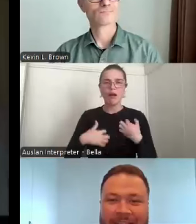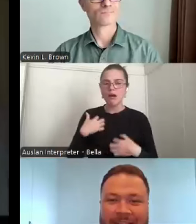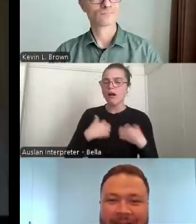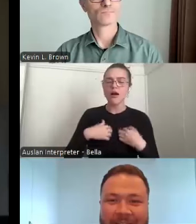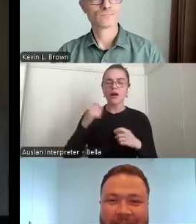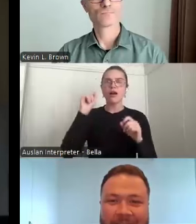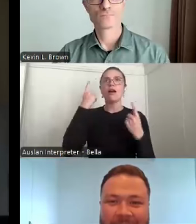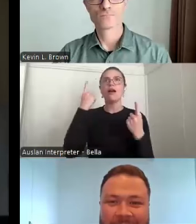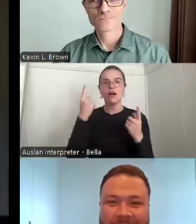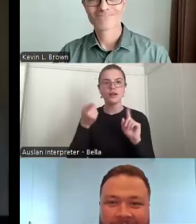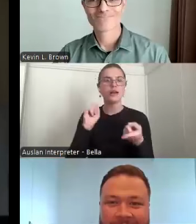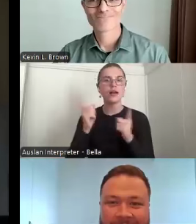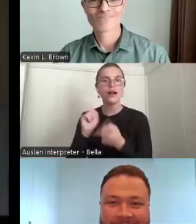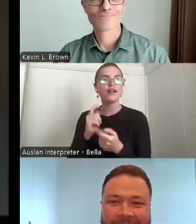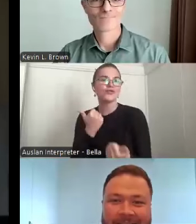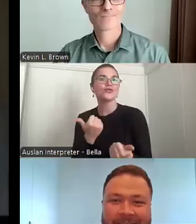so good to hear that feedback.